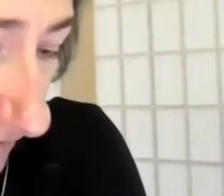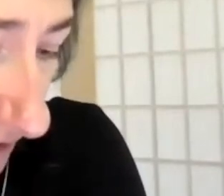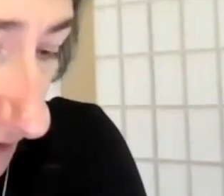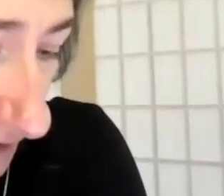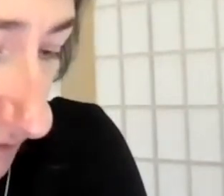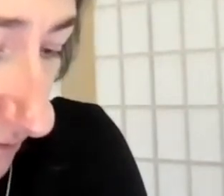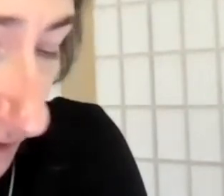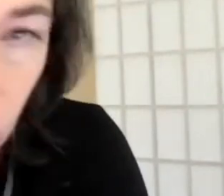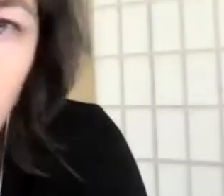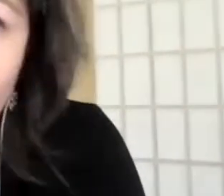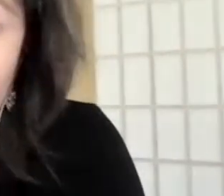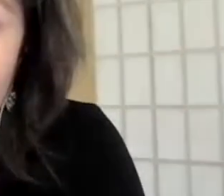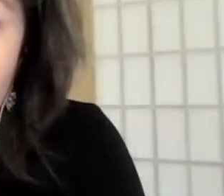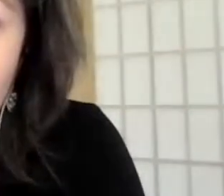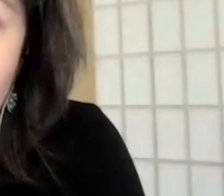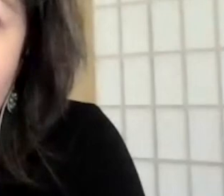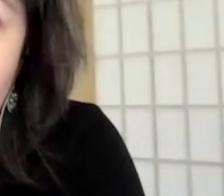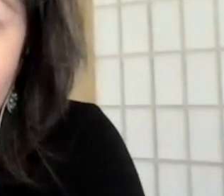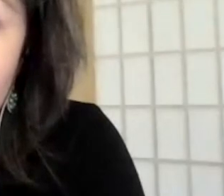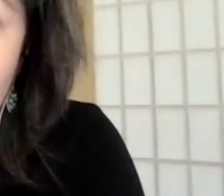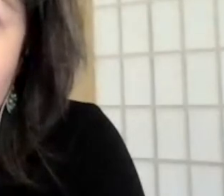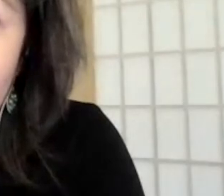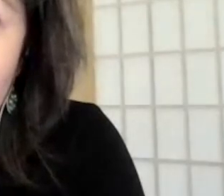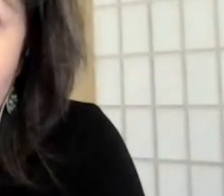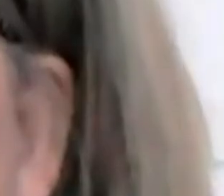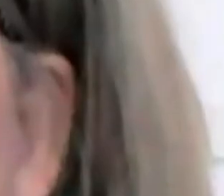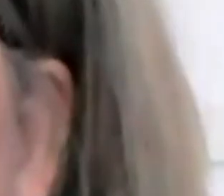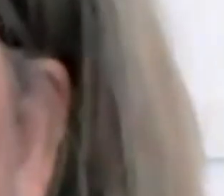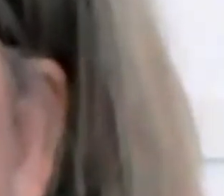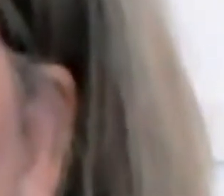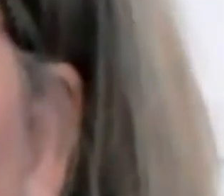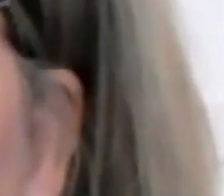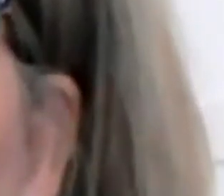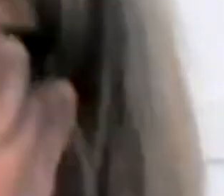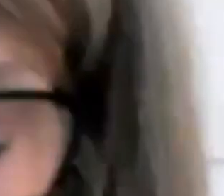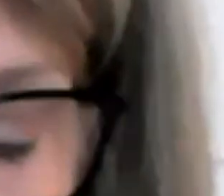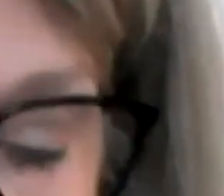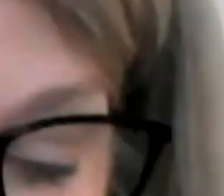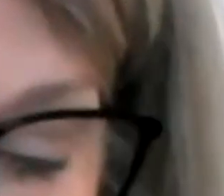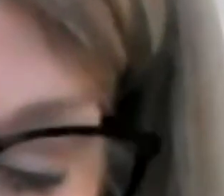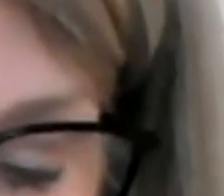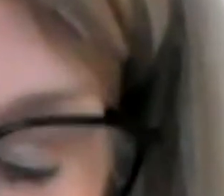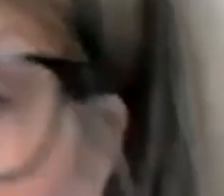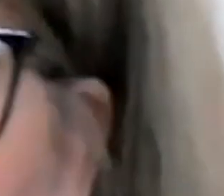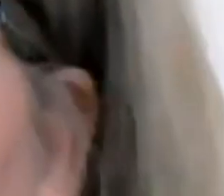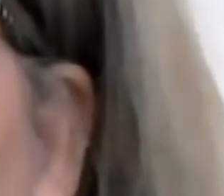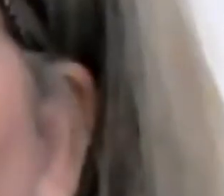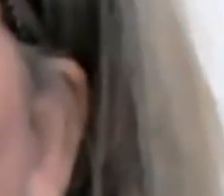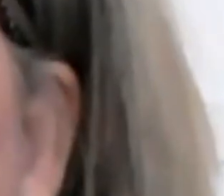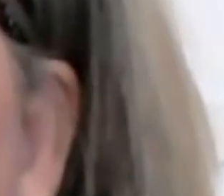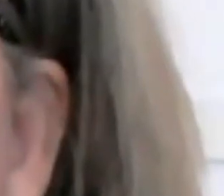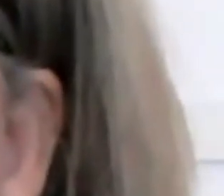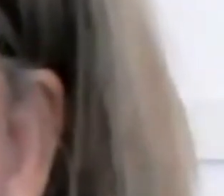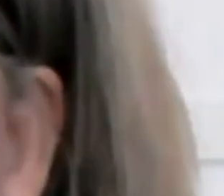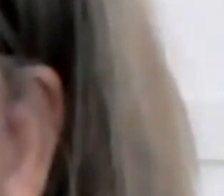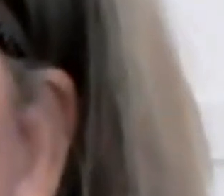of overarching themes you wanted to reinforce. Okay, so the first thing is I just want to reflect back to you that there's so much good stuff